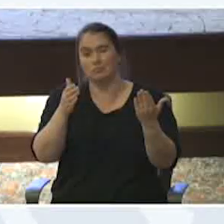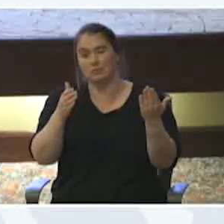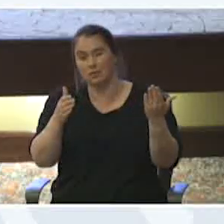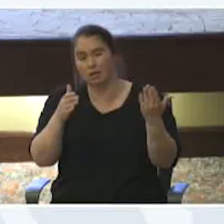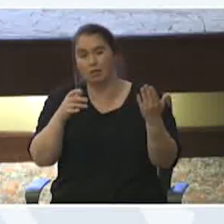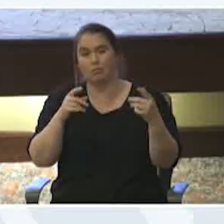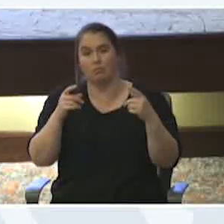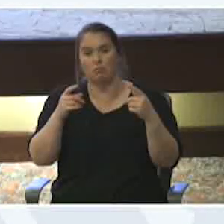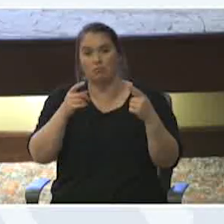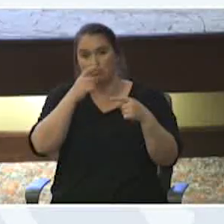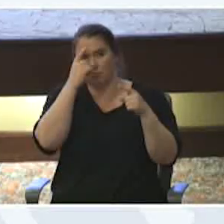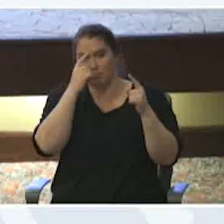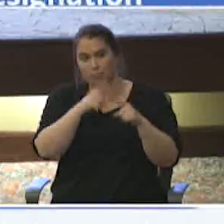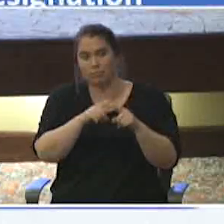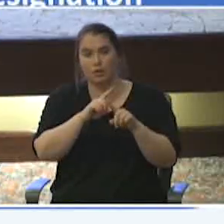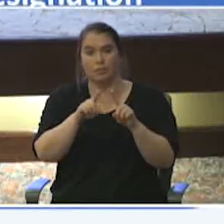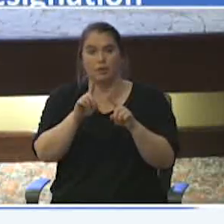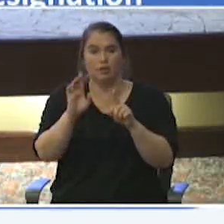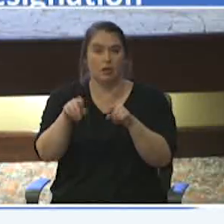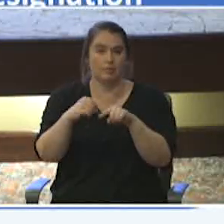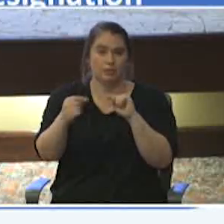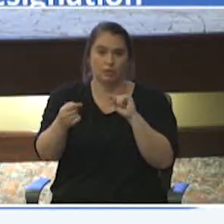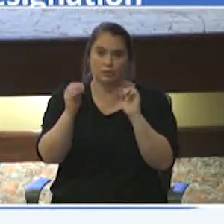the hearing itself, though.